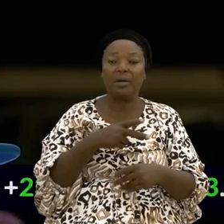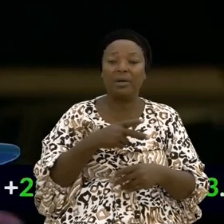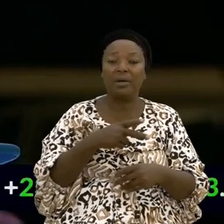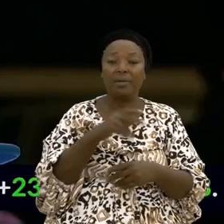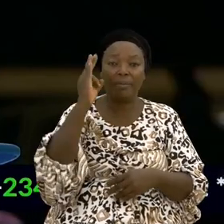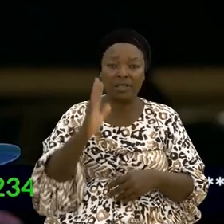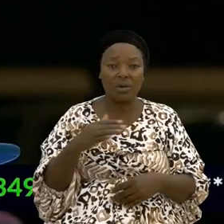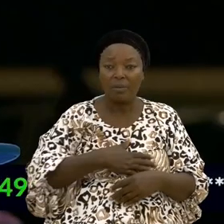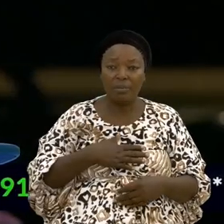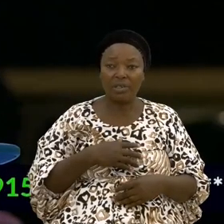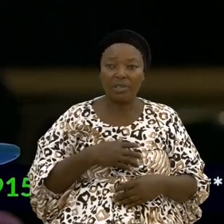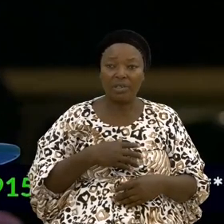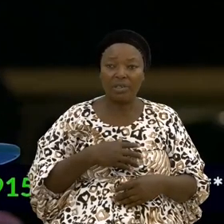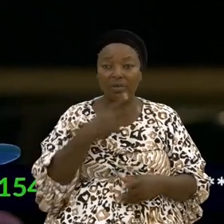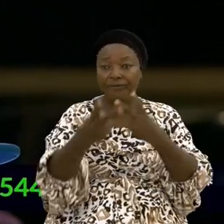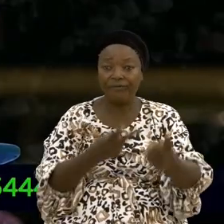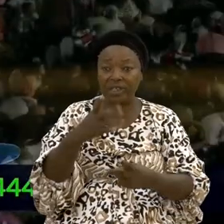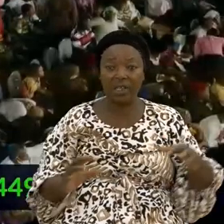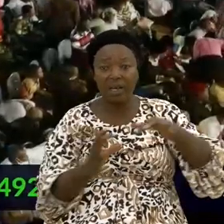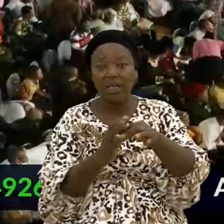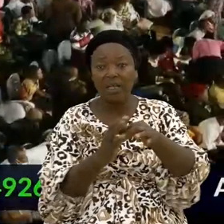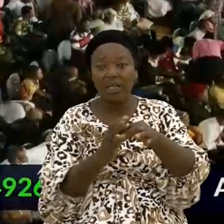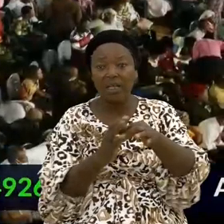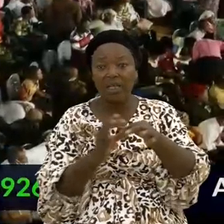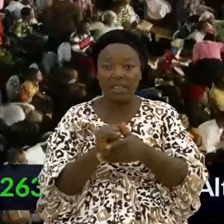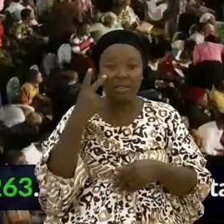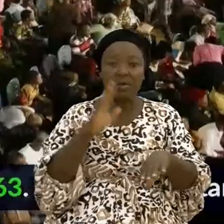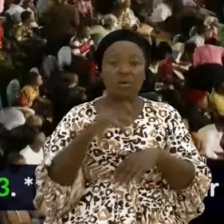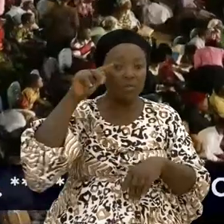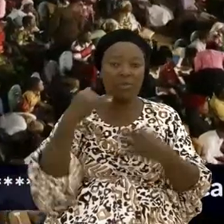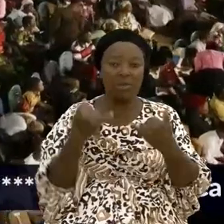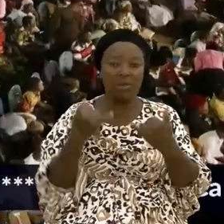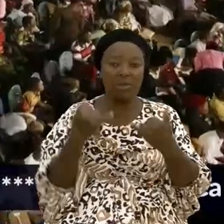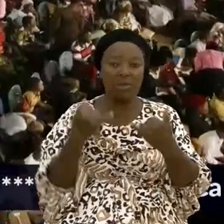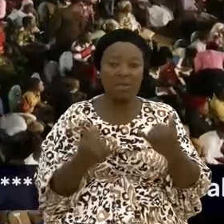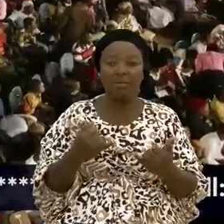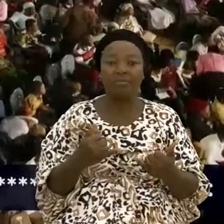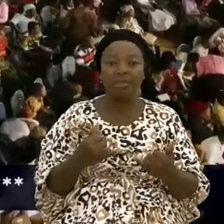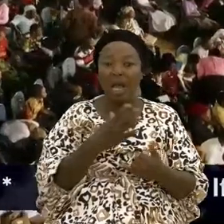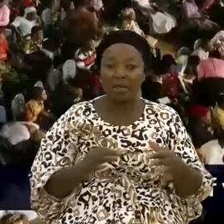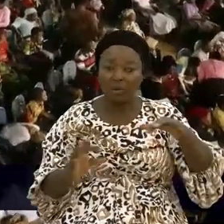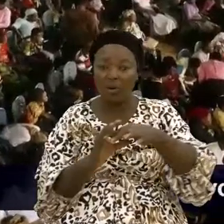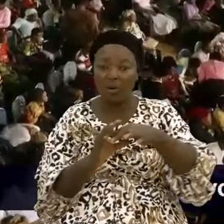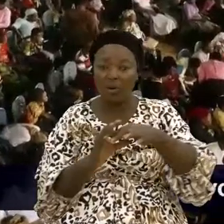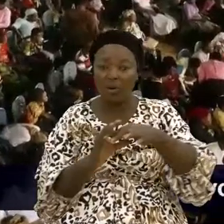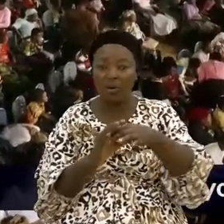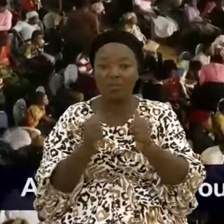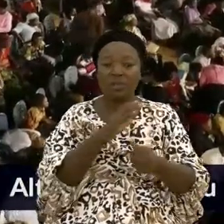visit the link that is showing on your screen right now and connect with Christ.